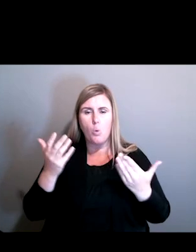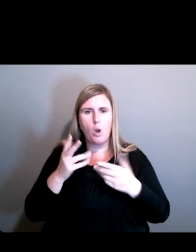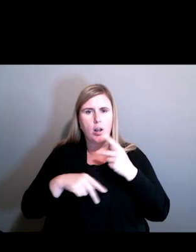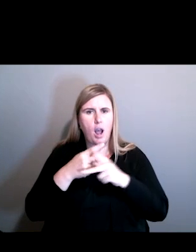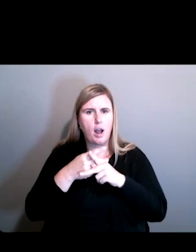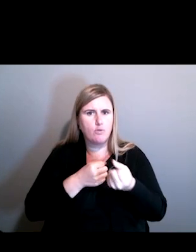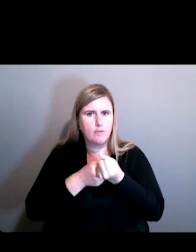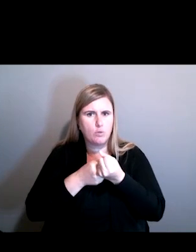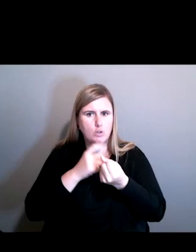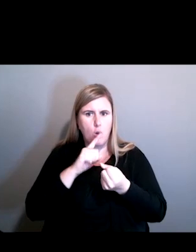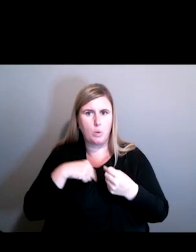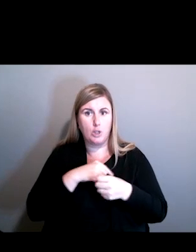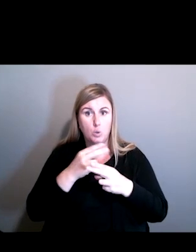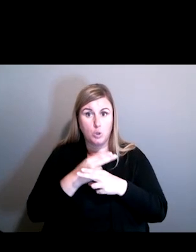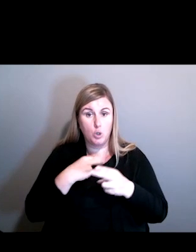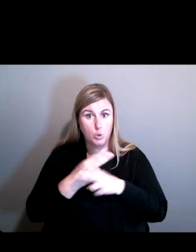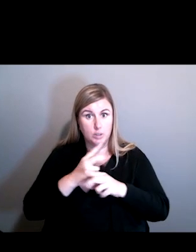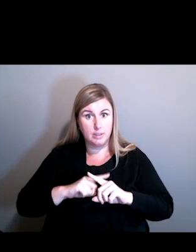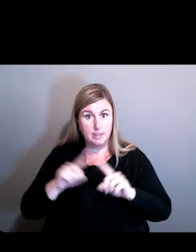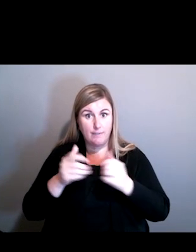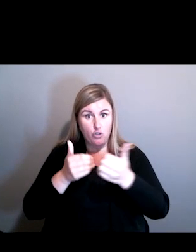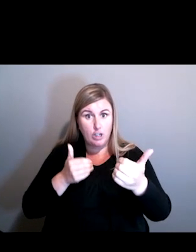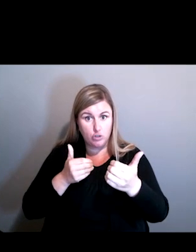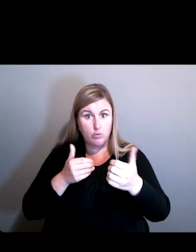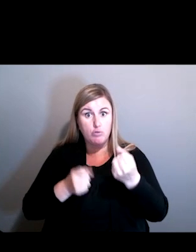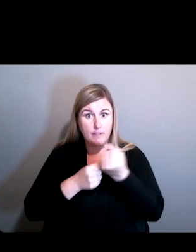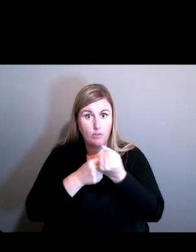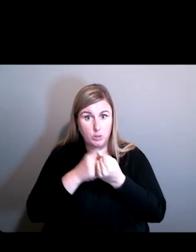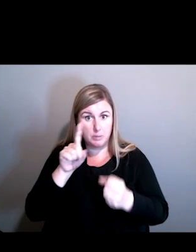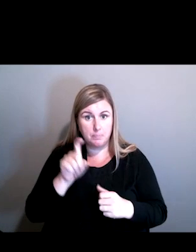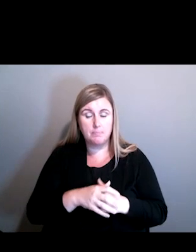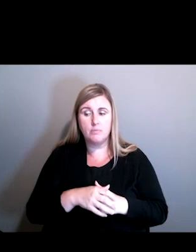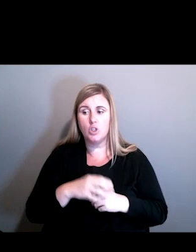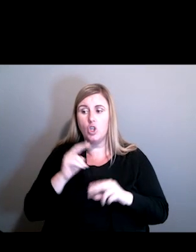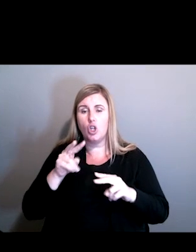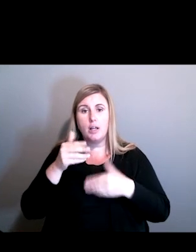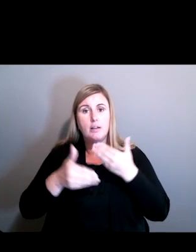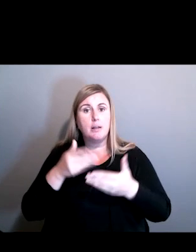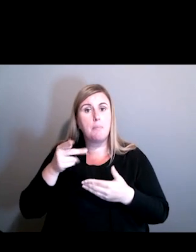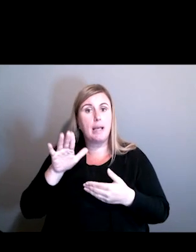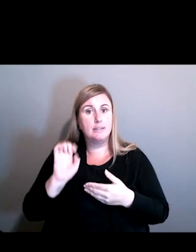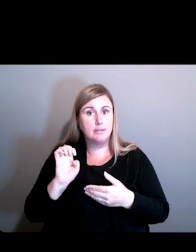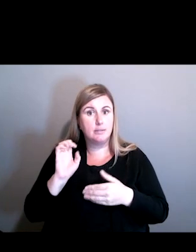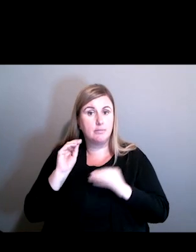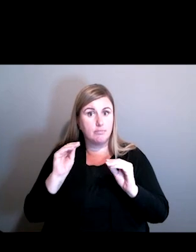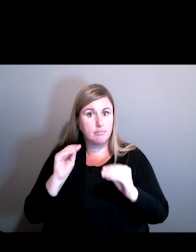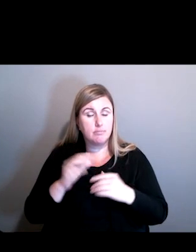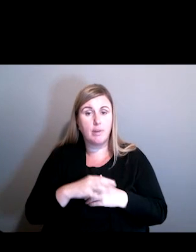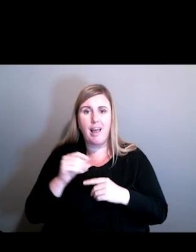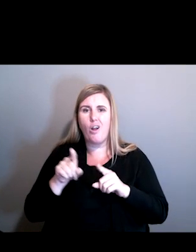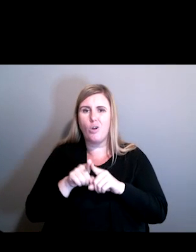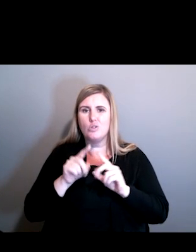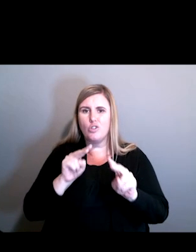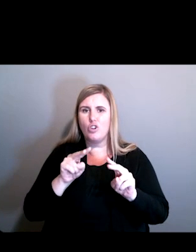What kind of reinforcers are we using? Are we using differential reinforcement? We can look at our pace of instruction and look at